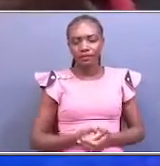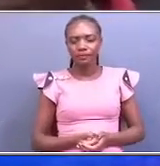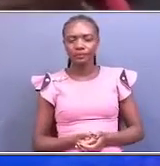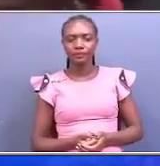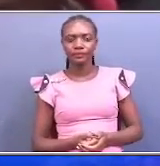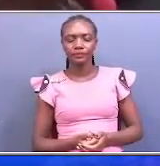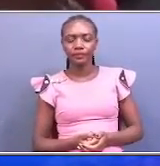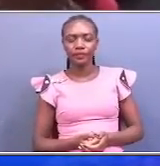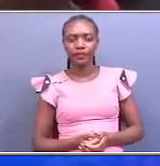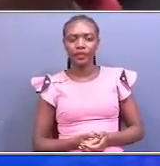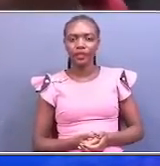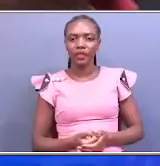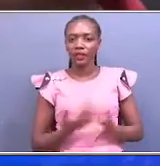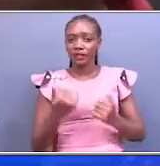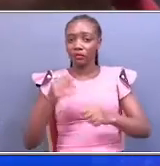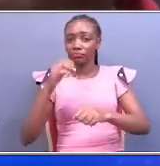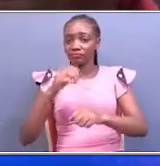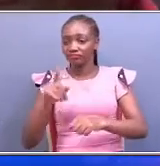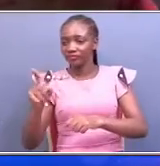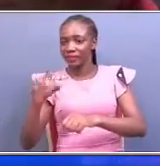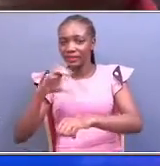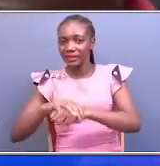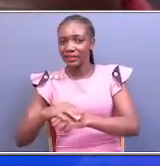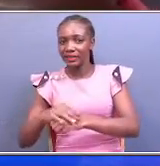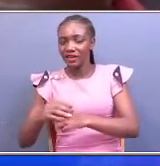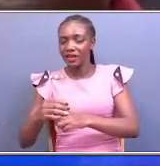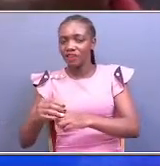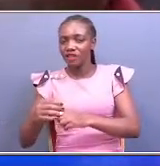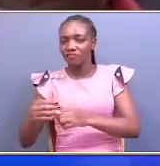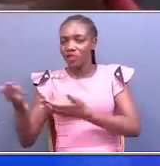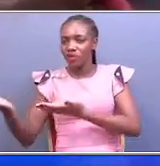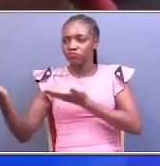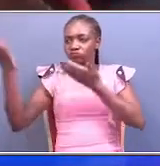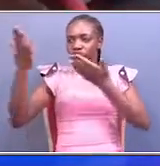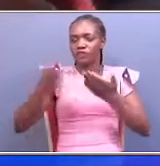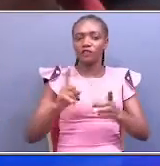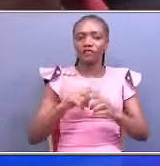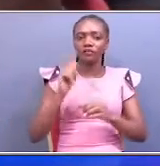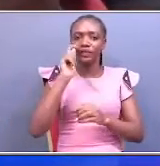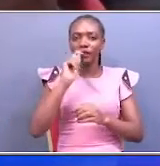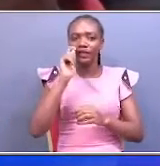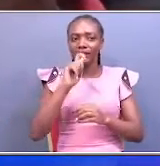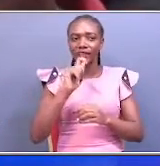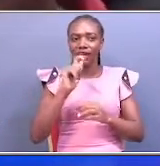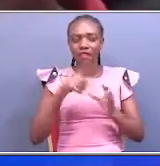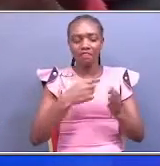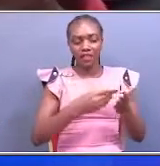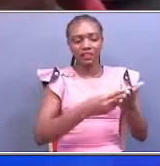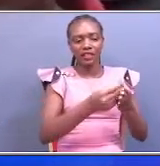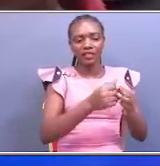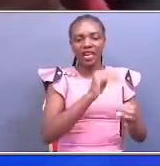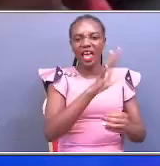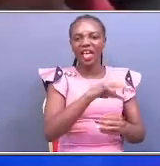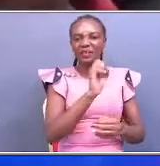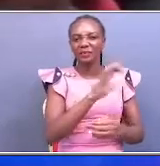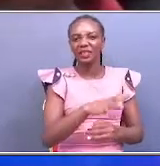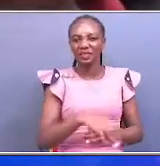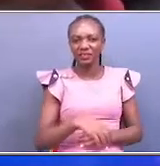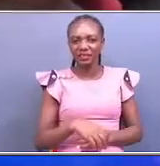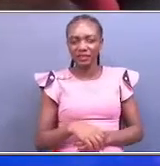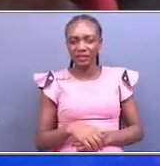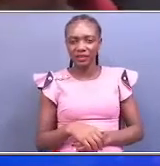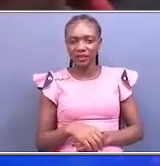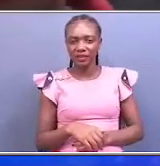na kuchukua mafuel kutoka Tanzania na wanakuja wanatuuzia hapa bei ghali. Na hata pia wakichua hao watu wanapoleta mafuta hapa